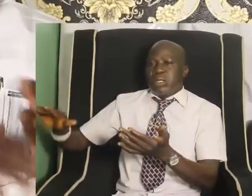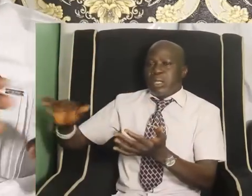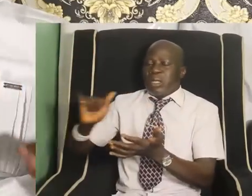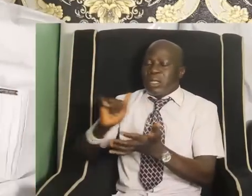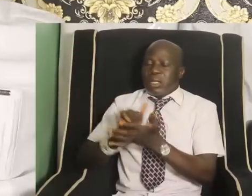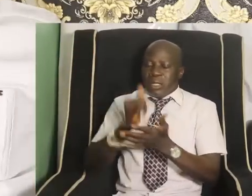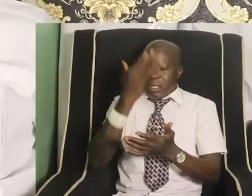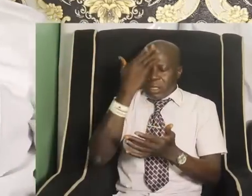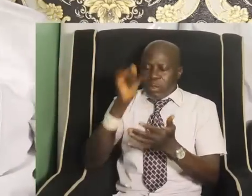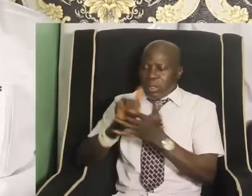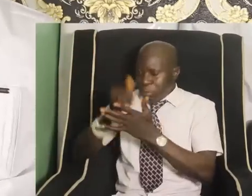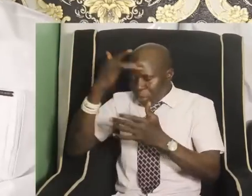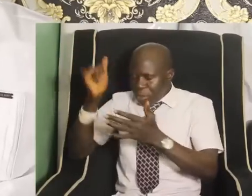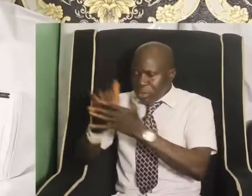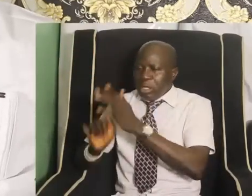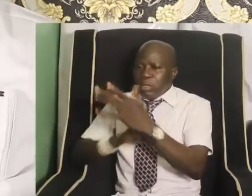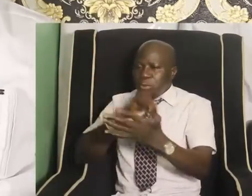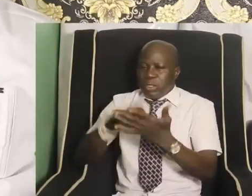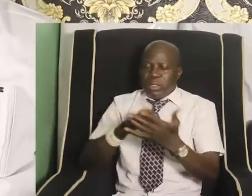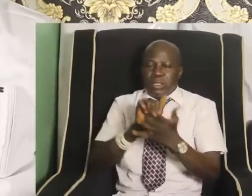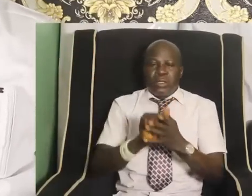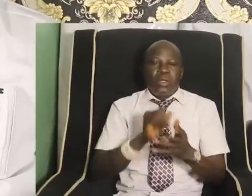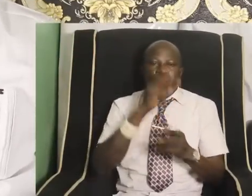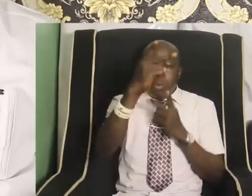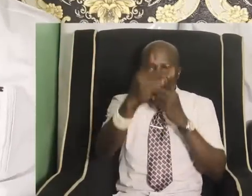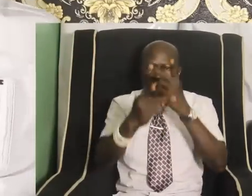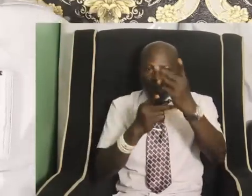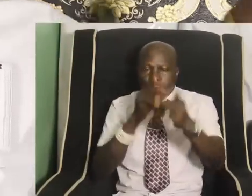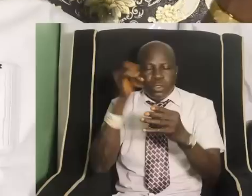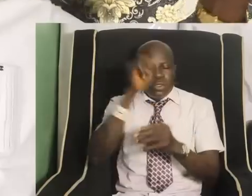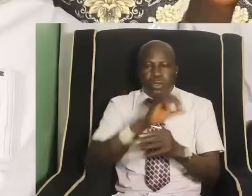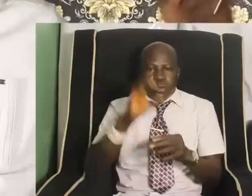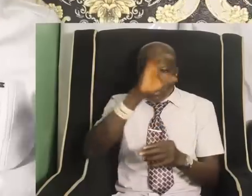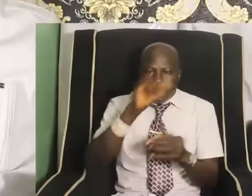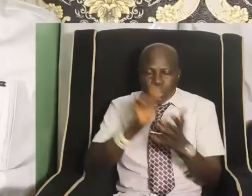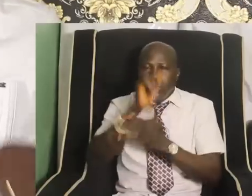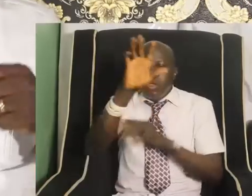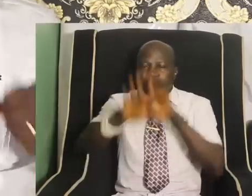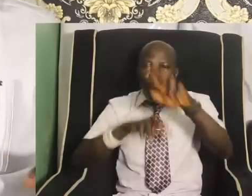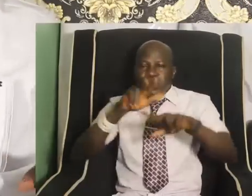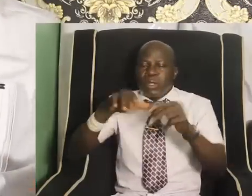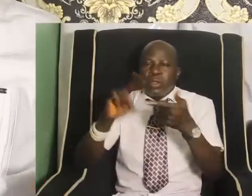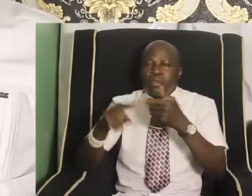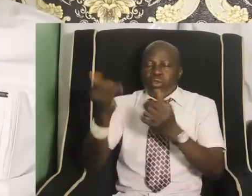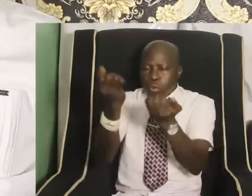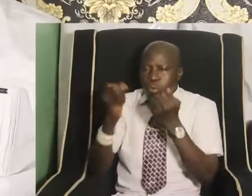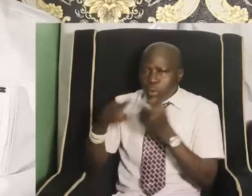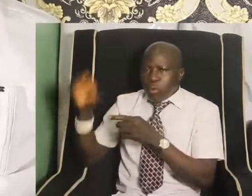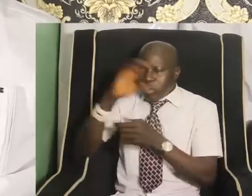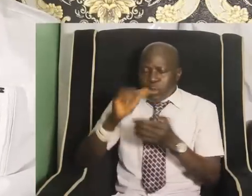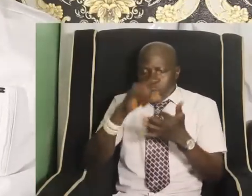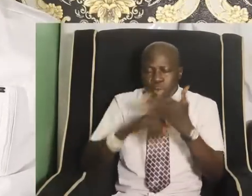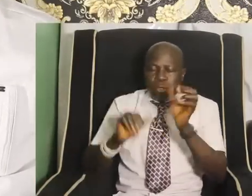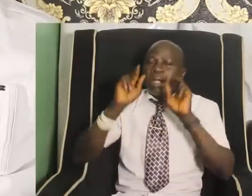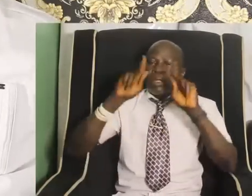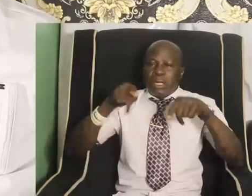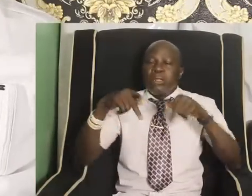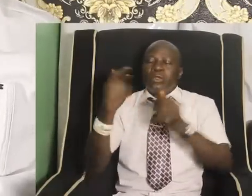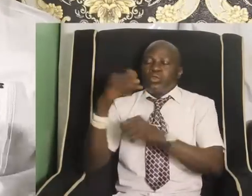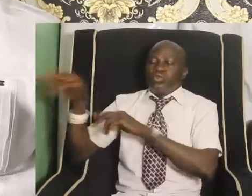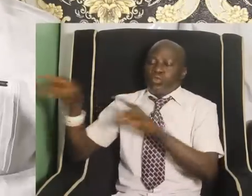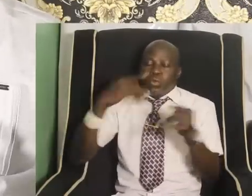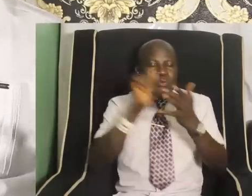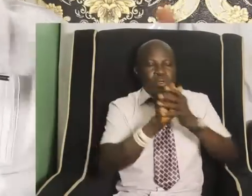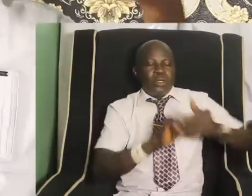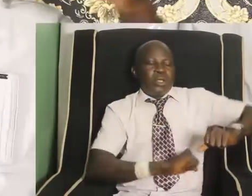my case in your because of this, be watching your footsteps. Go one to let's say, wait. to abo. See for what you can do